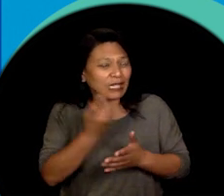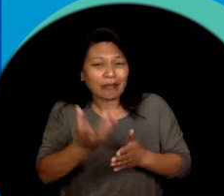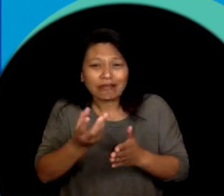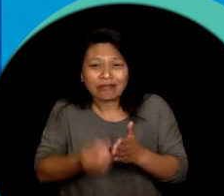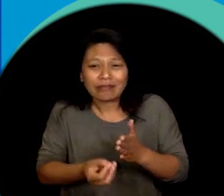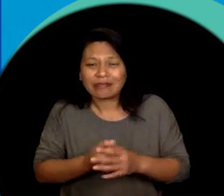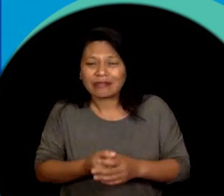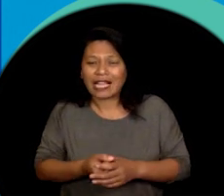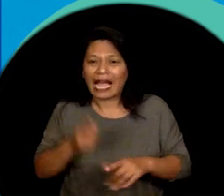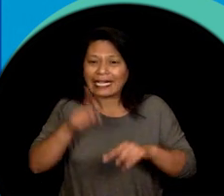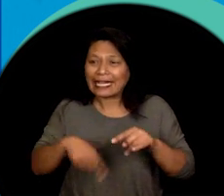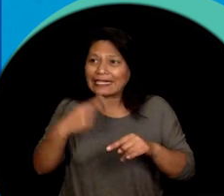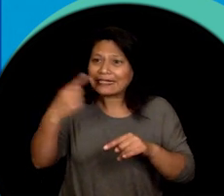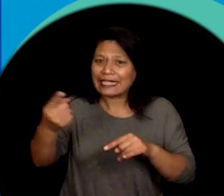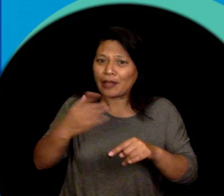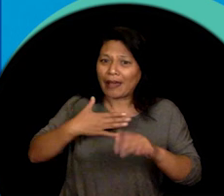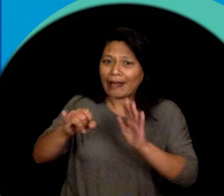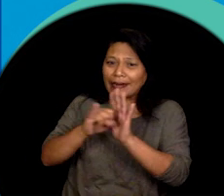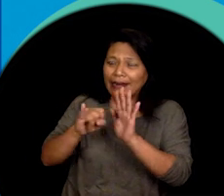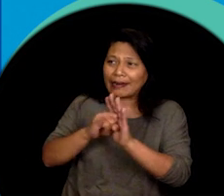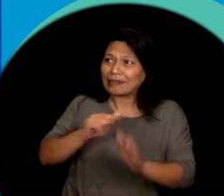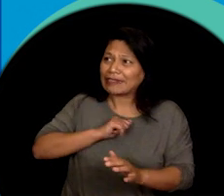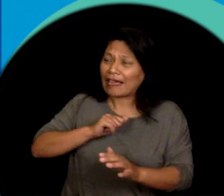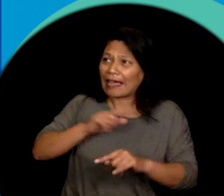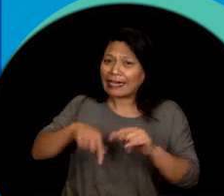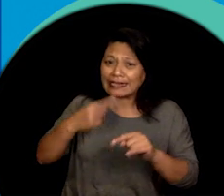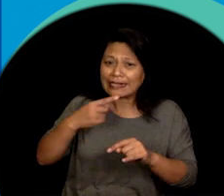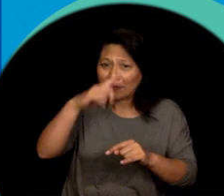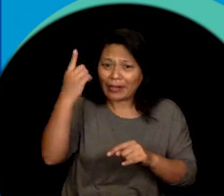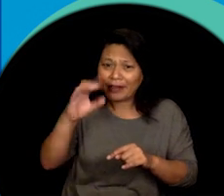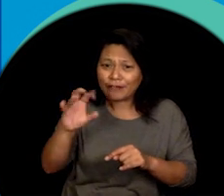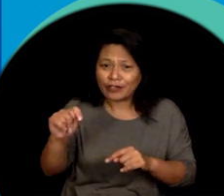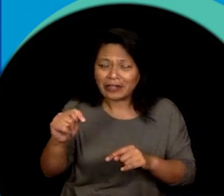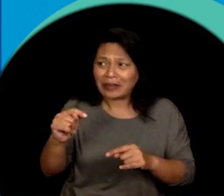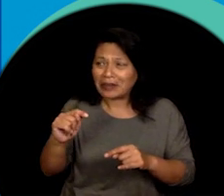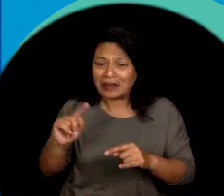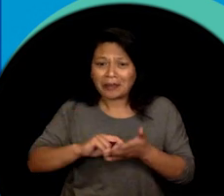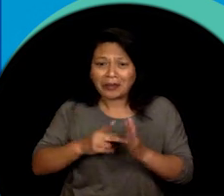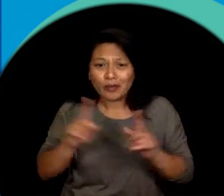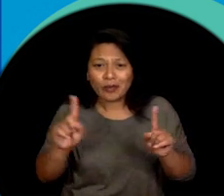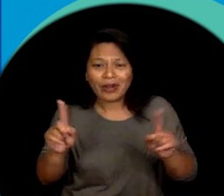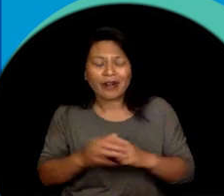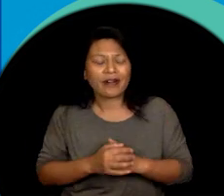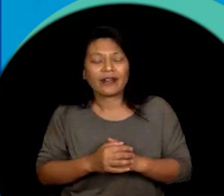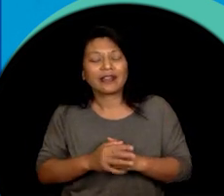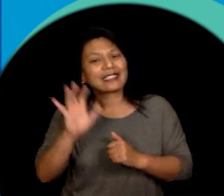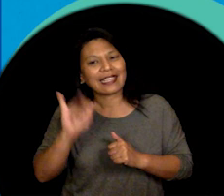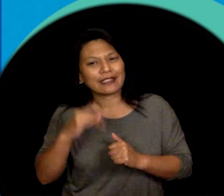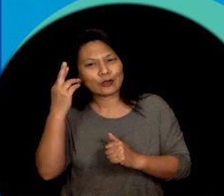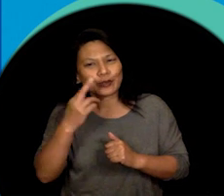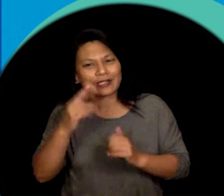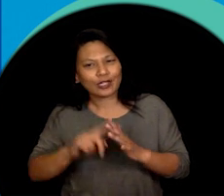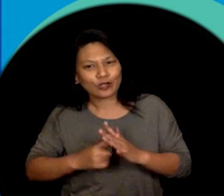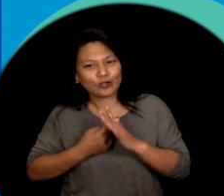inability to say who you are. So that really was what the story, what I started off